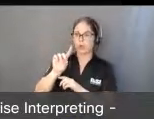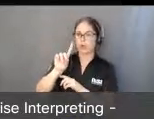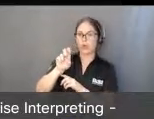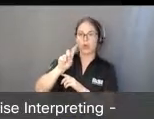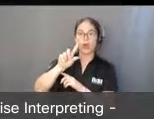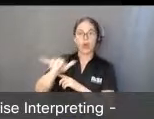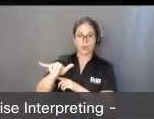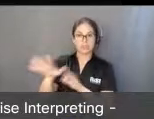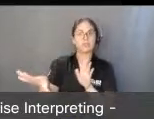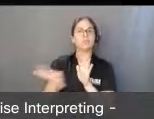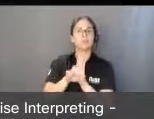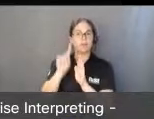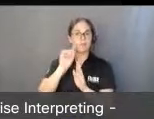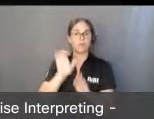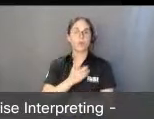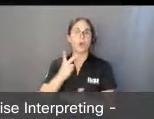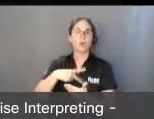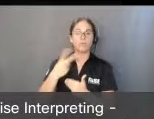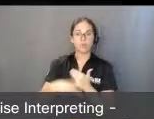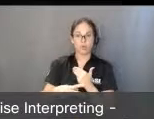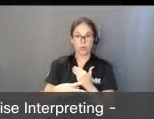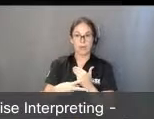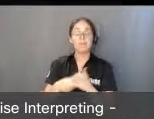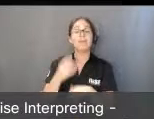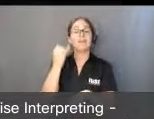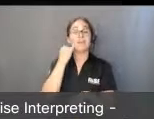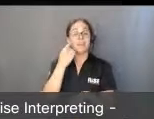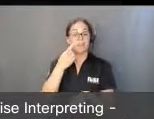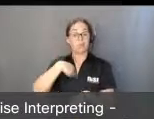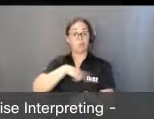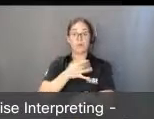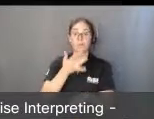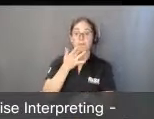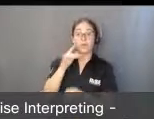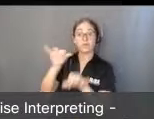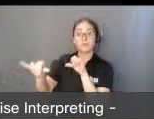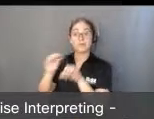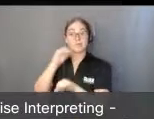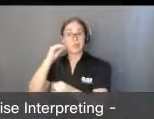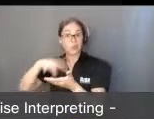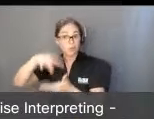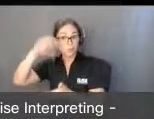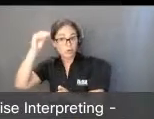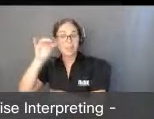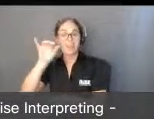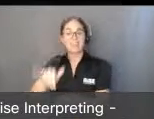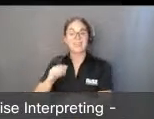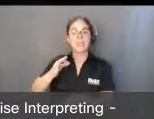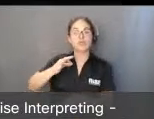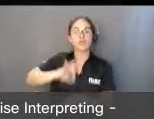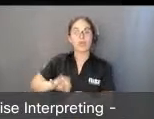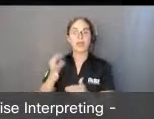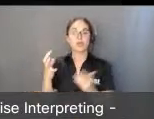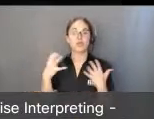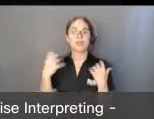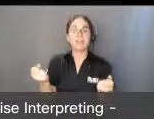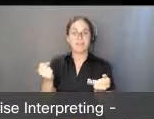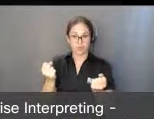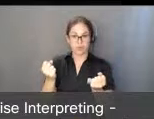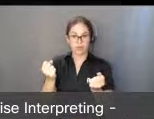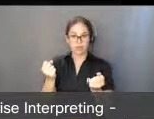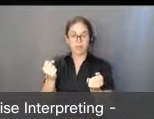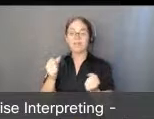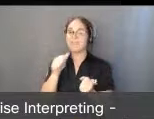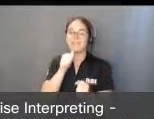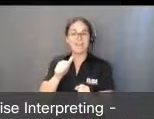12 families who preferred full distance learning. Odyssey Ware is a credit recovery platform. It is not designed for initial